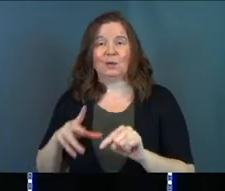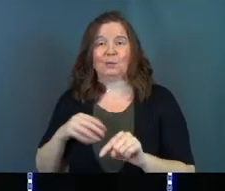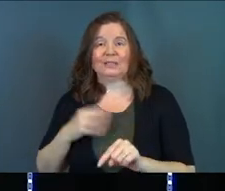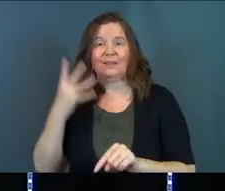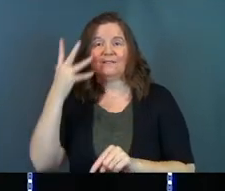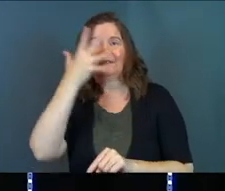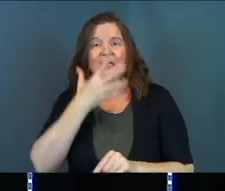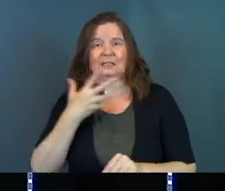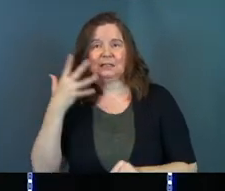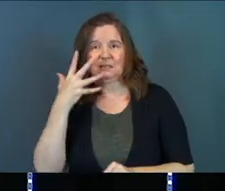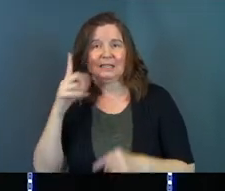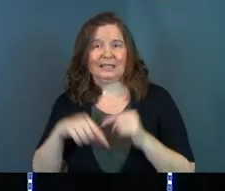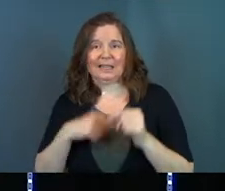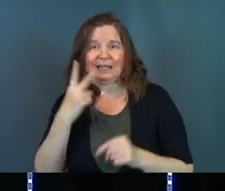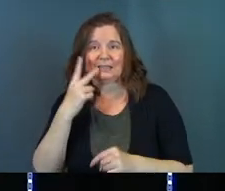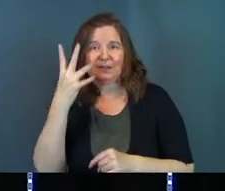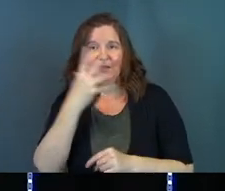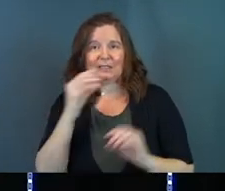receive faces.